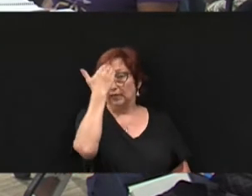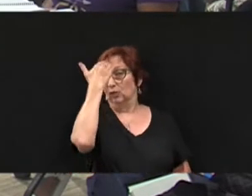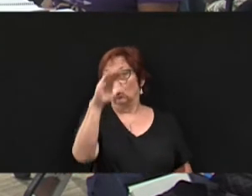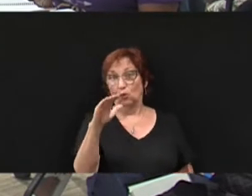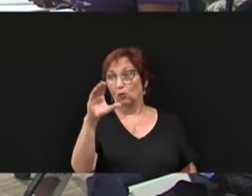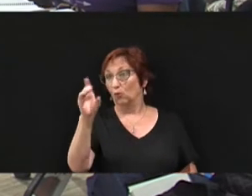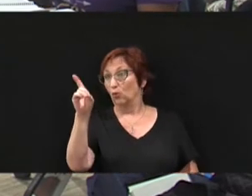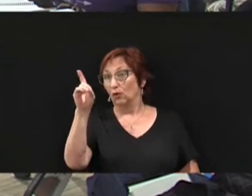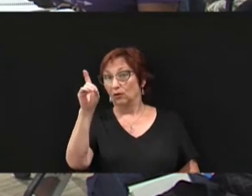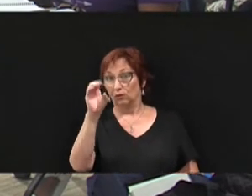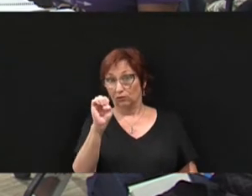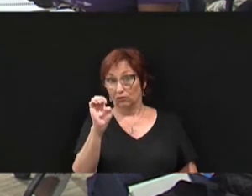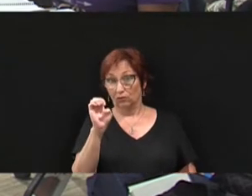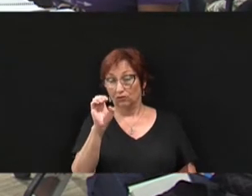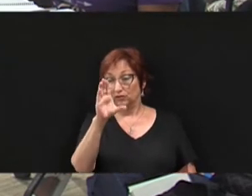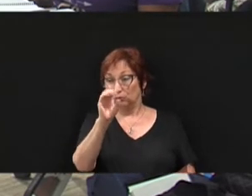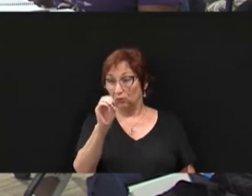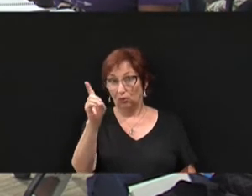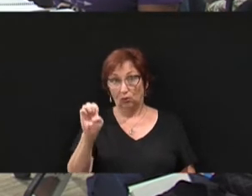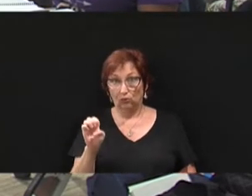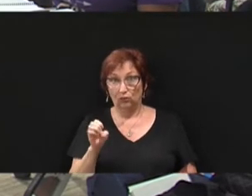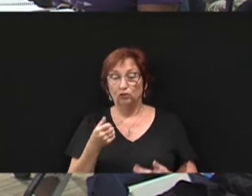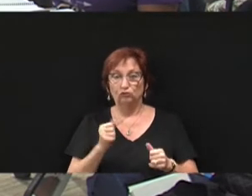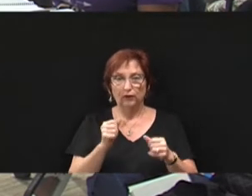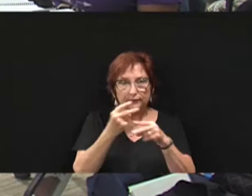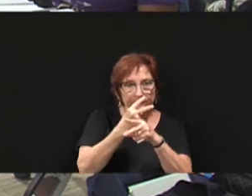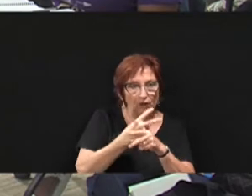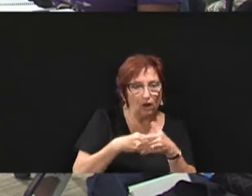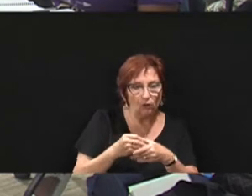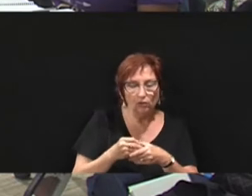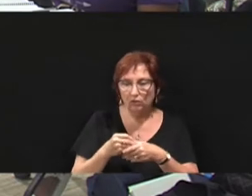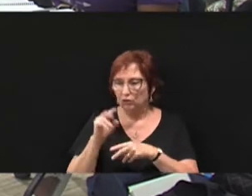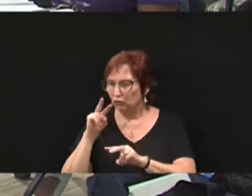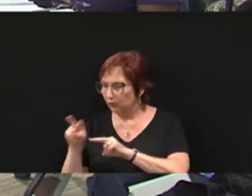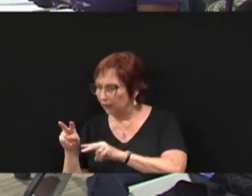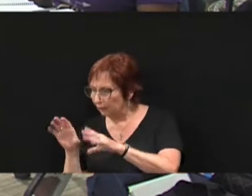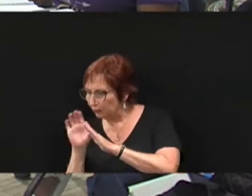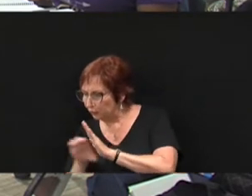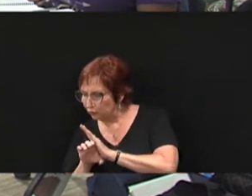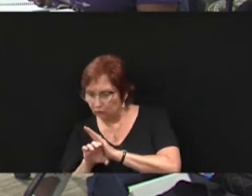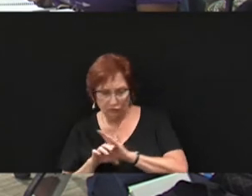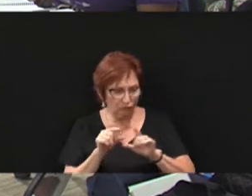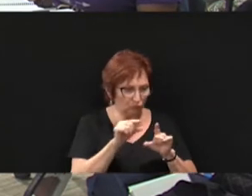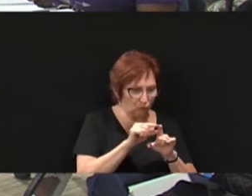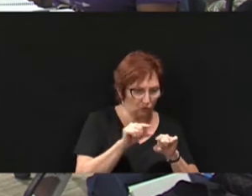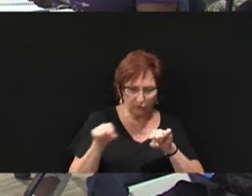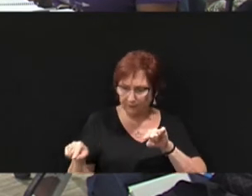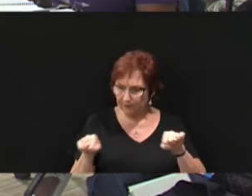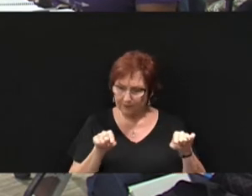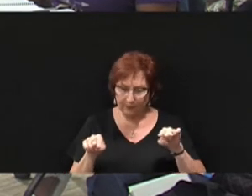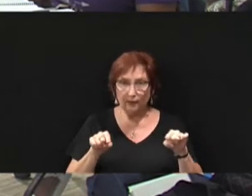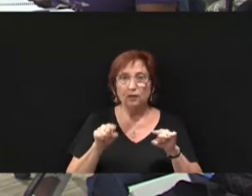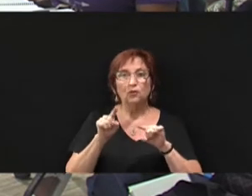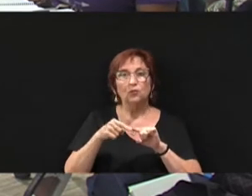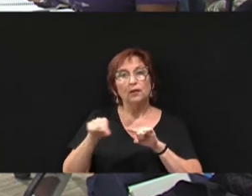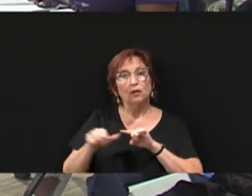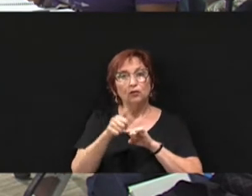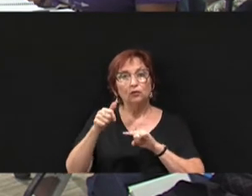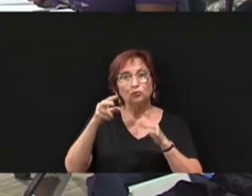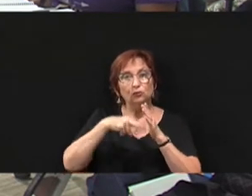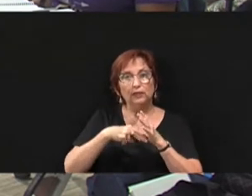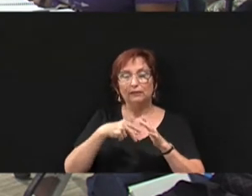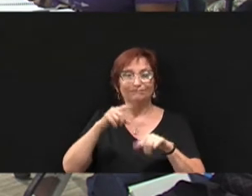code. Trying to decipher and then looking at the pictures and looking at the words, that when others were reading, I couldn't